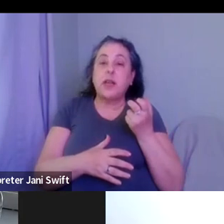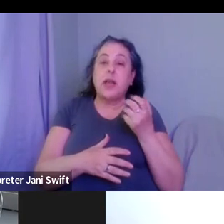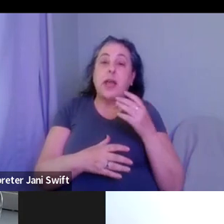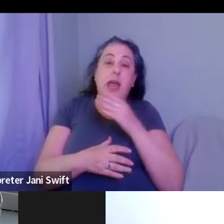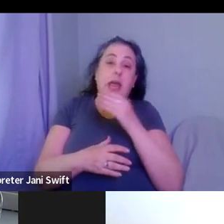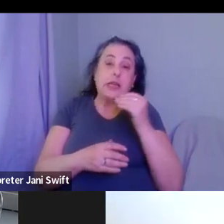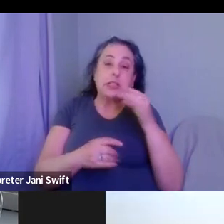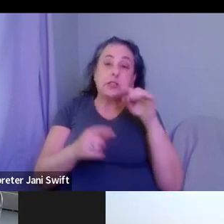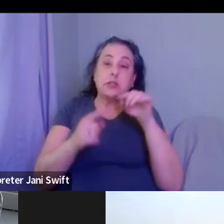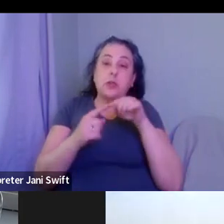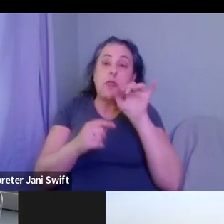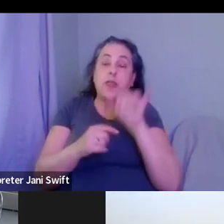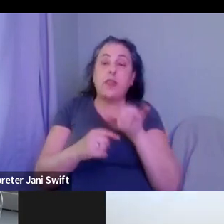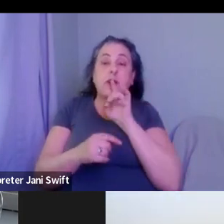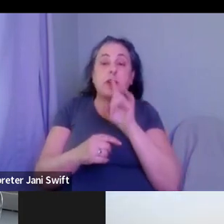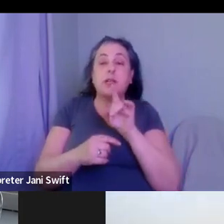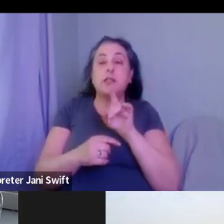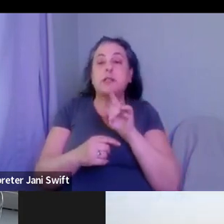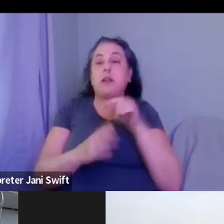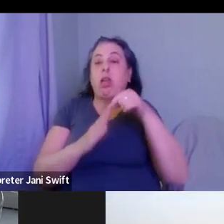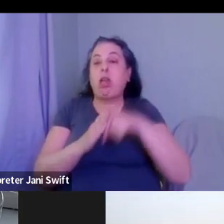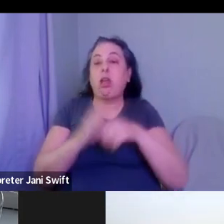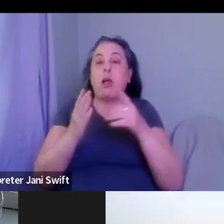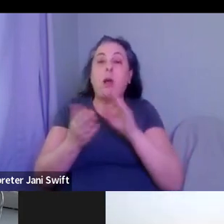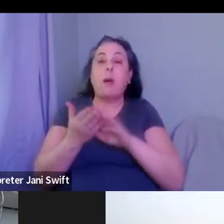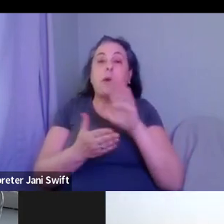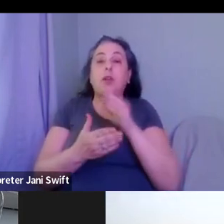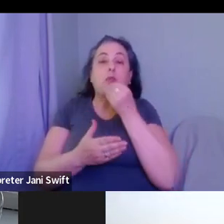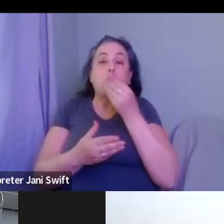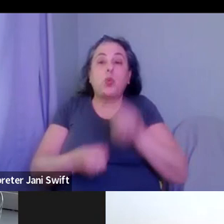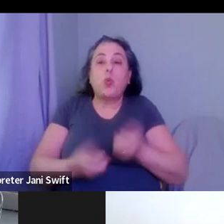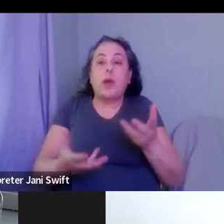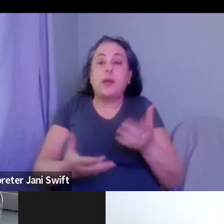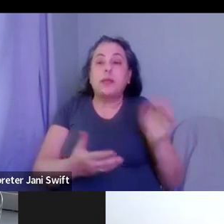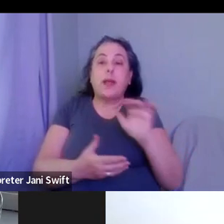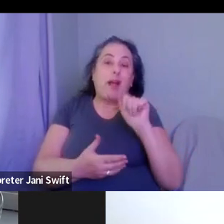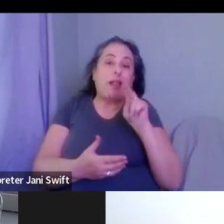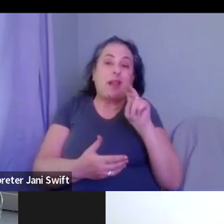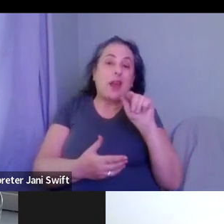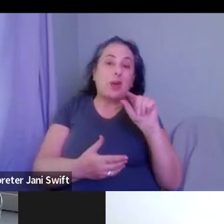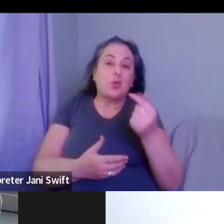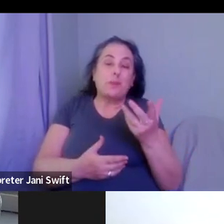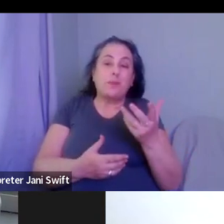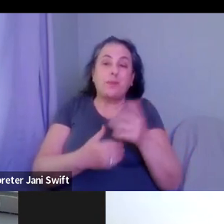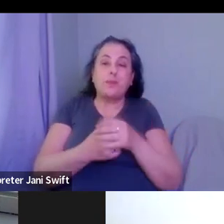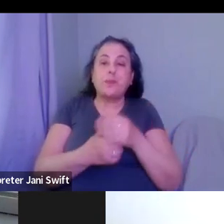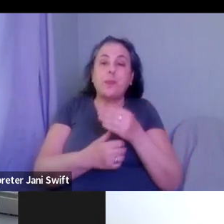that, there is a significant amount of food waste at a place like the Alinea group. So,